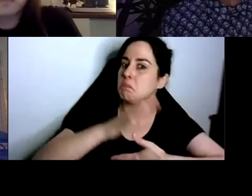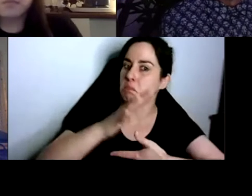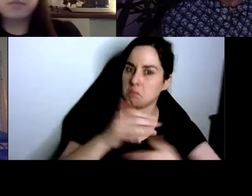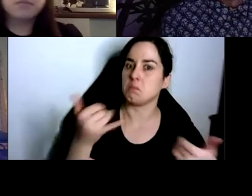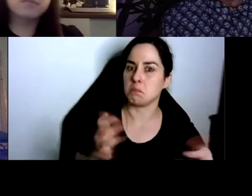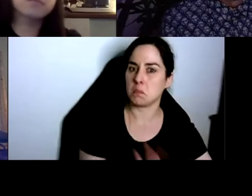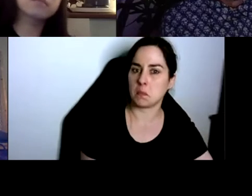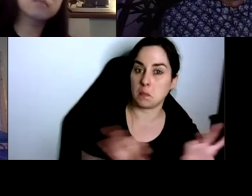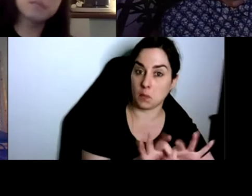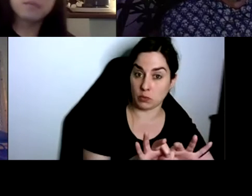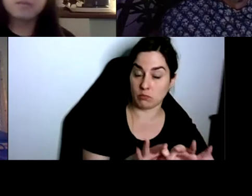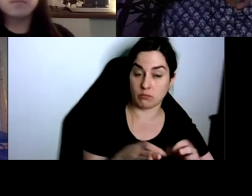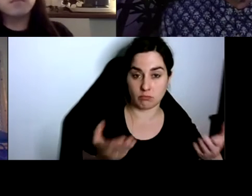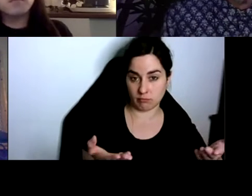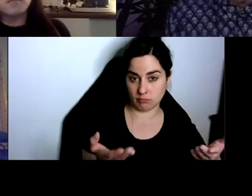practice?